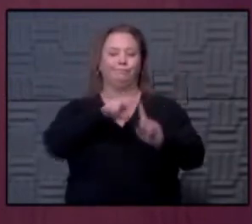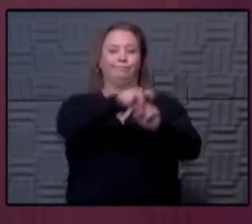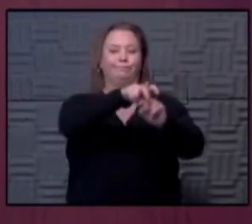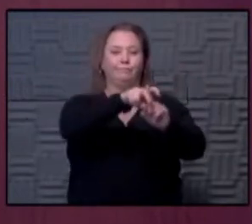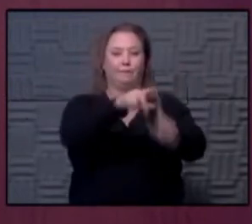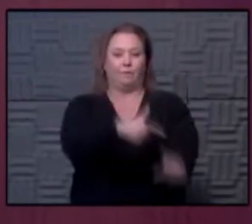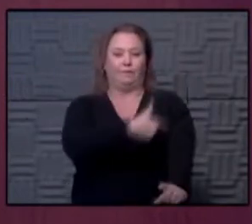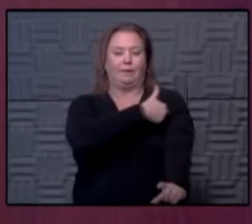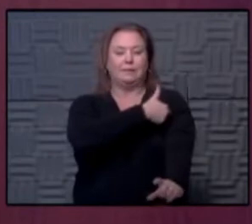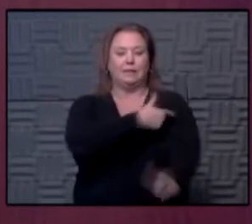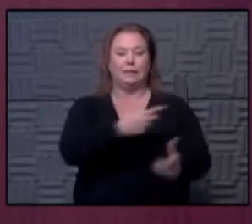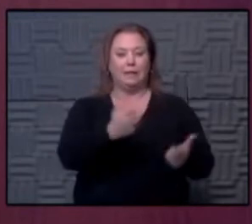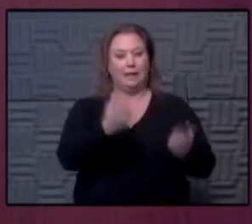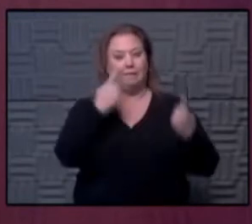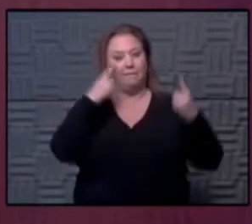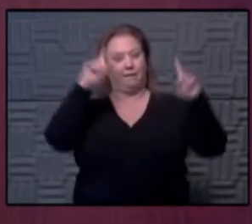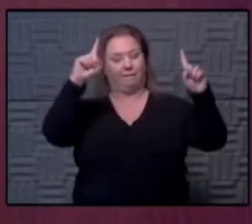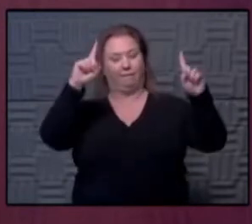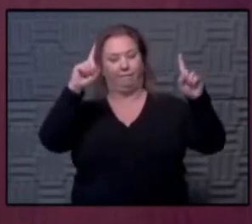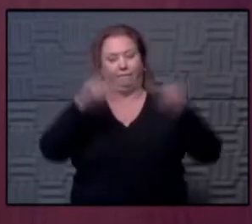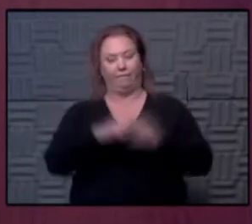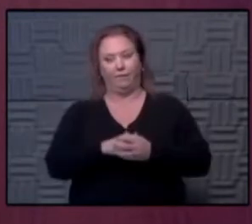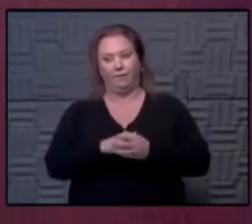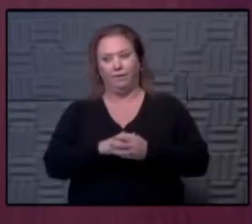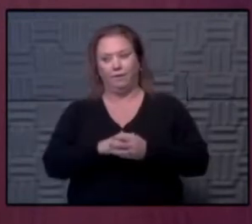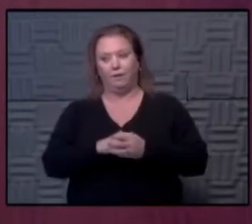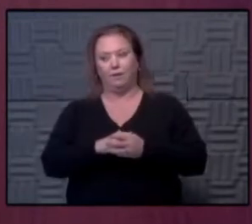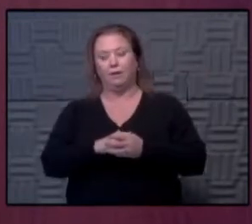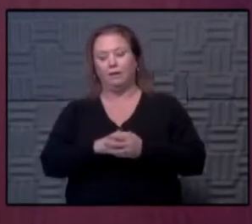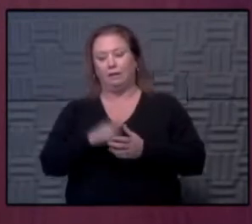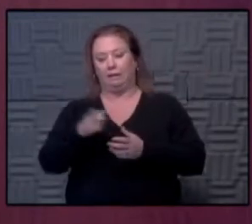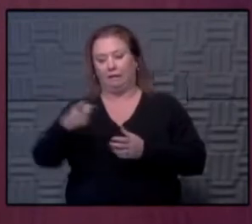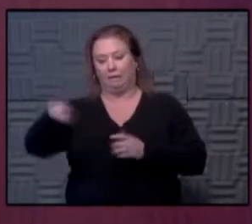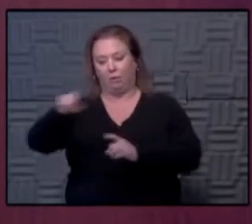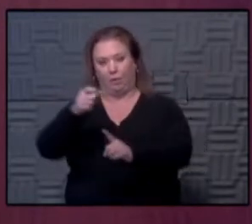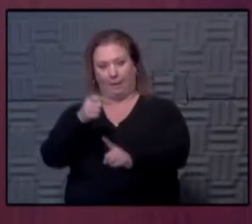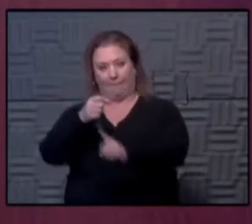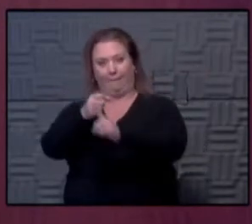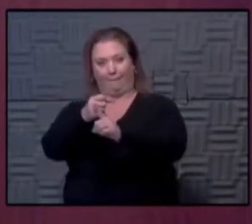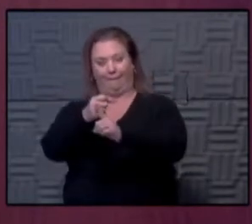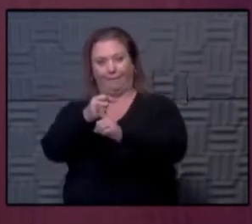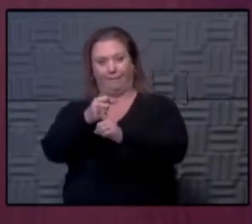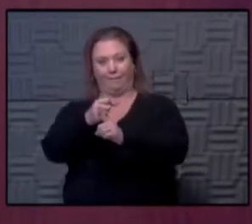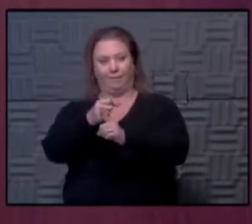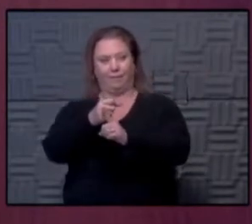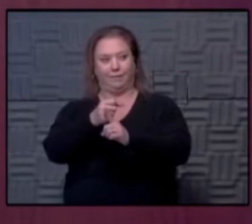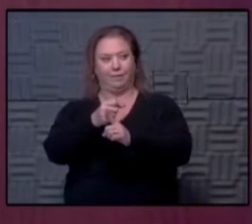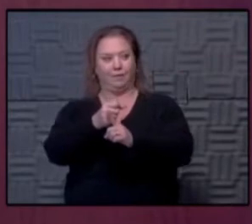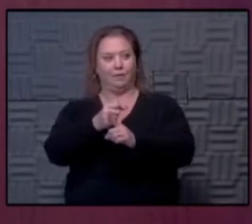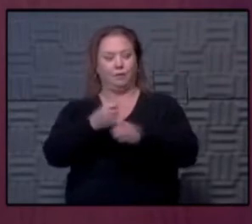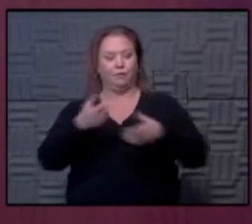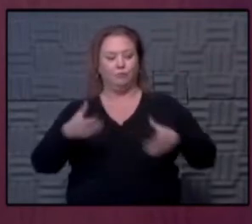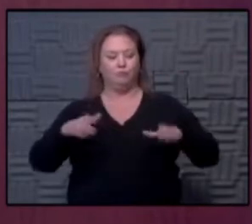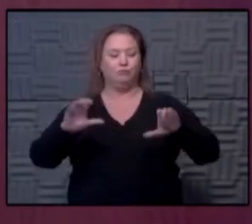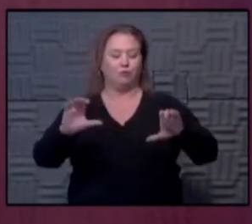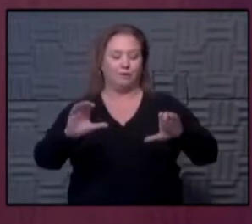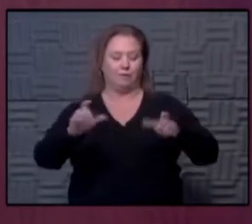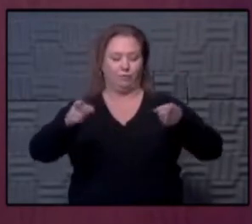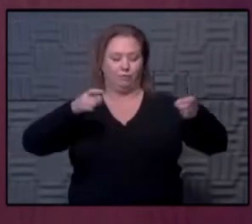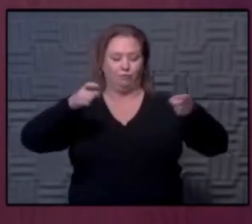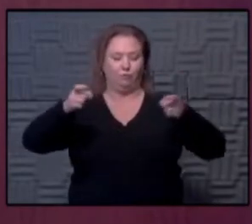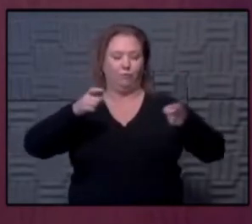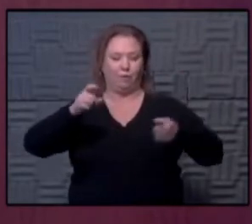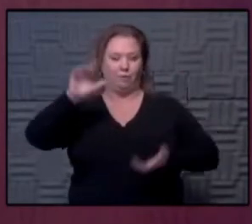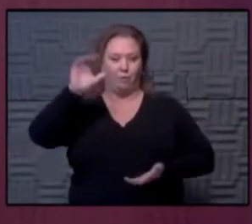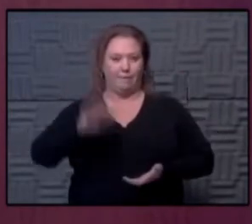is the people you reach. And so if you impact either of those things, your chance of controlling this